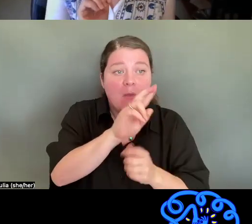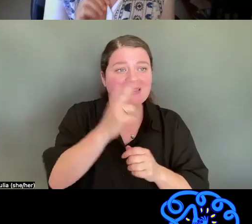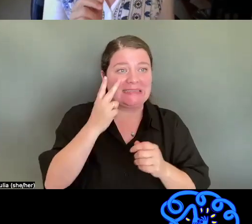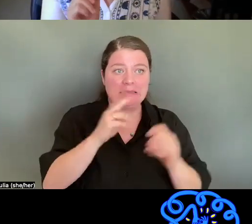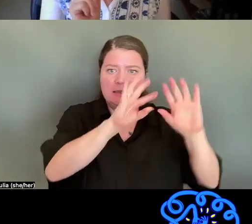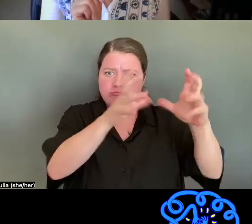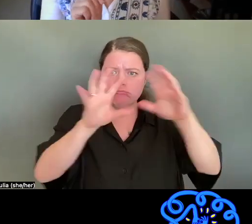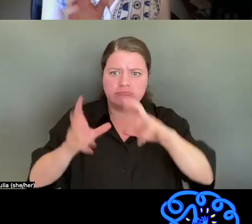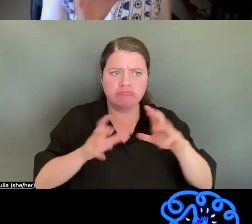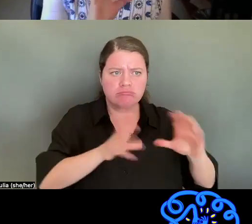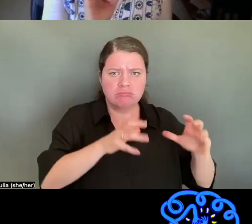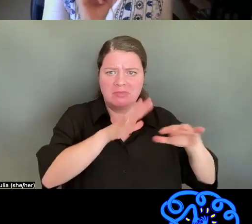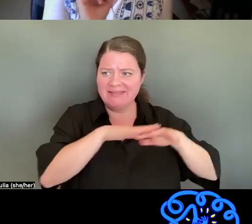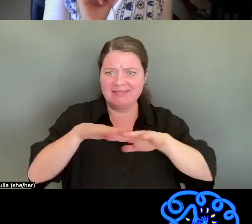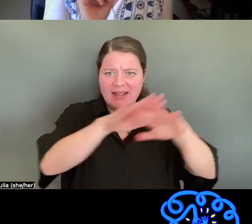can see